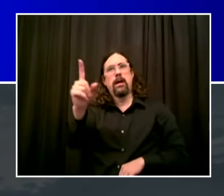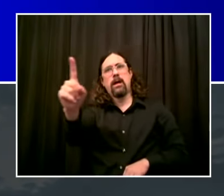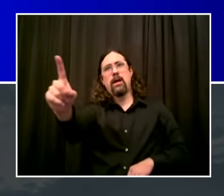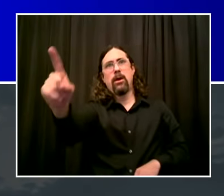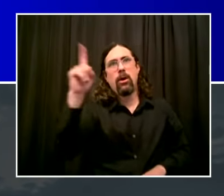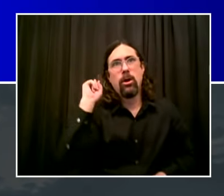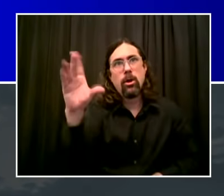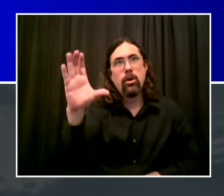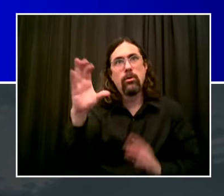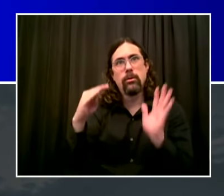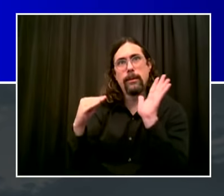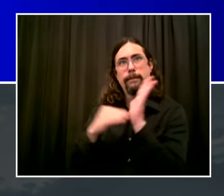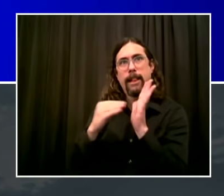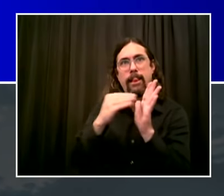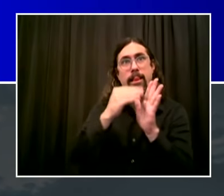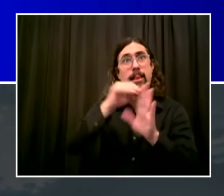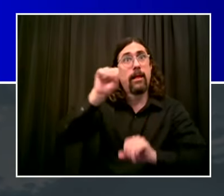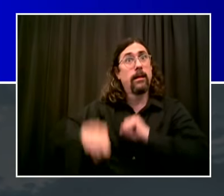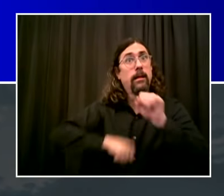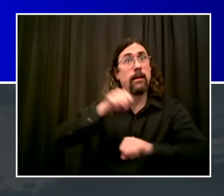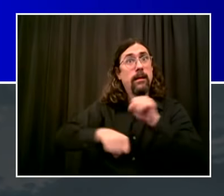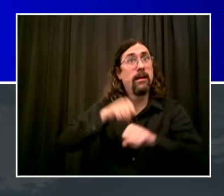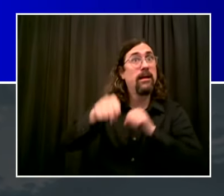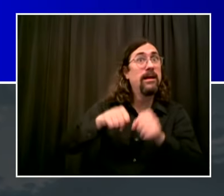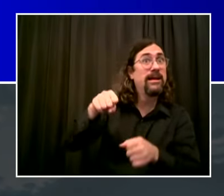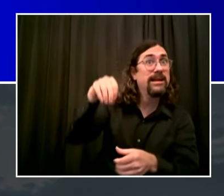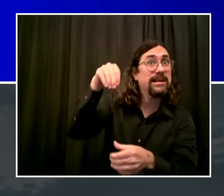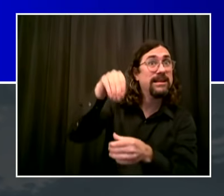on a City Bike. All about